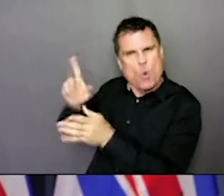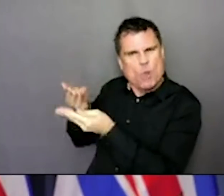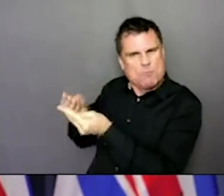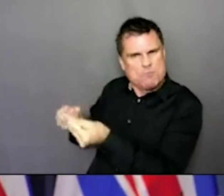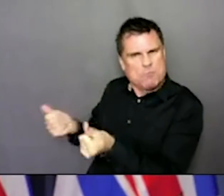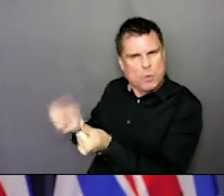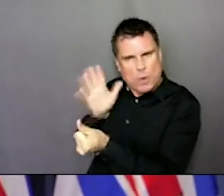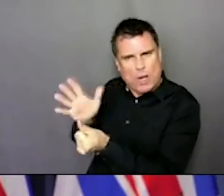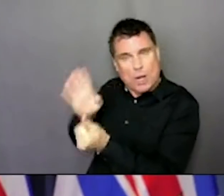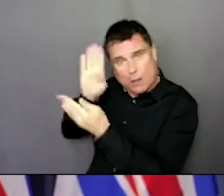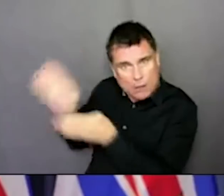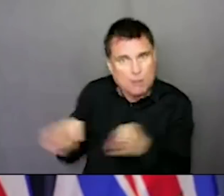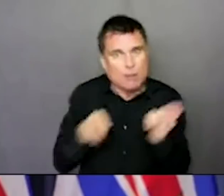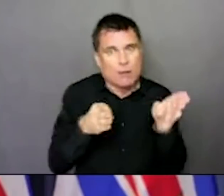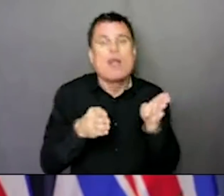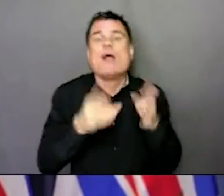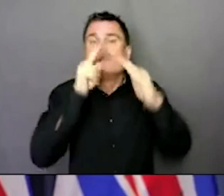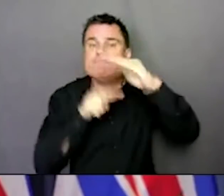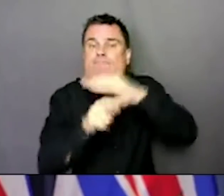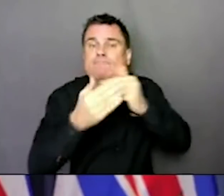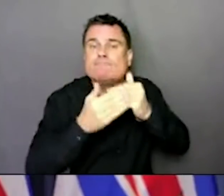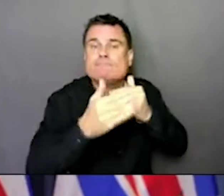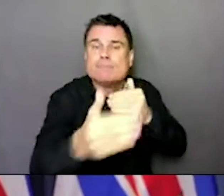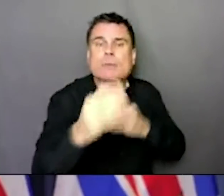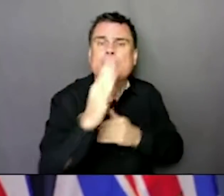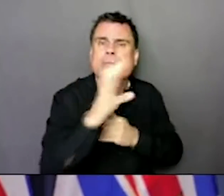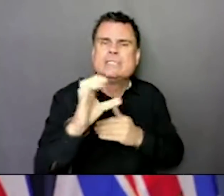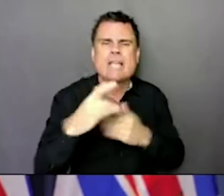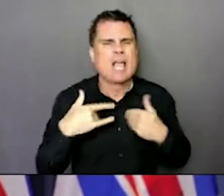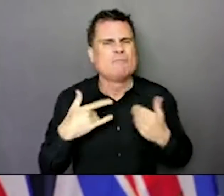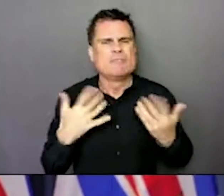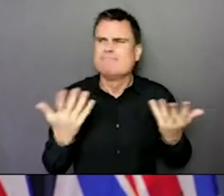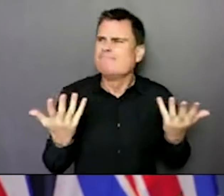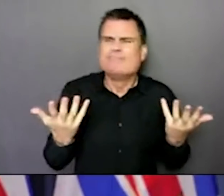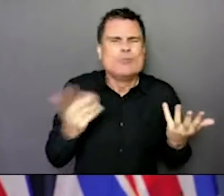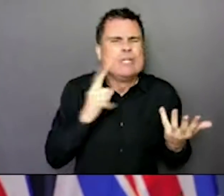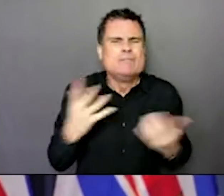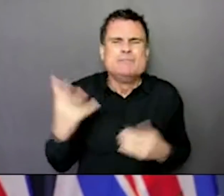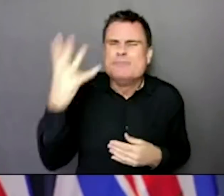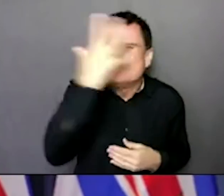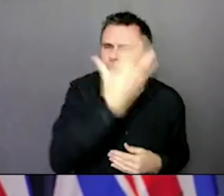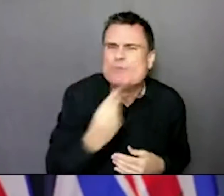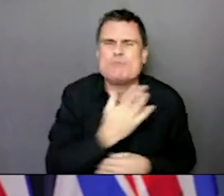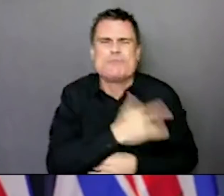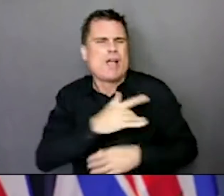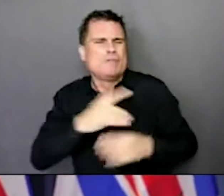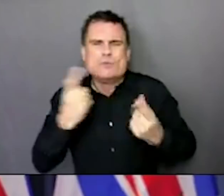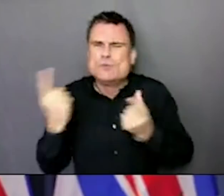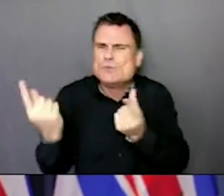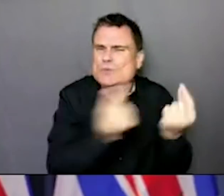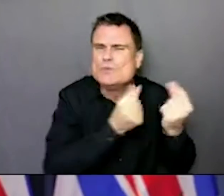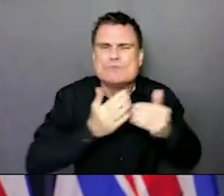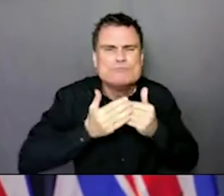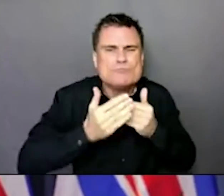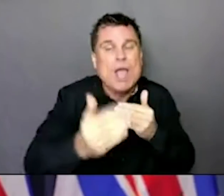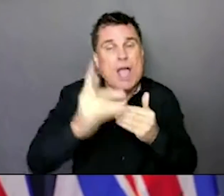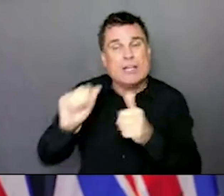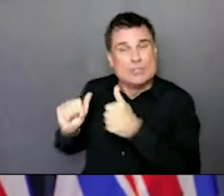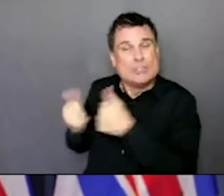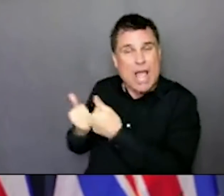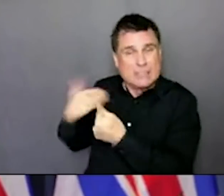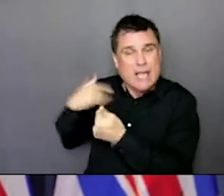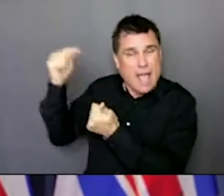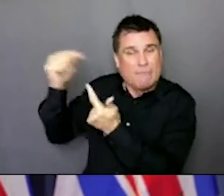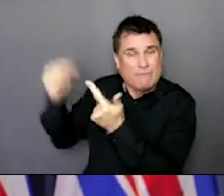British Columbia and ensure that we address those fundamental challenges that have been here for a long time, like inequality, like making sure that all